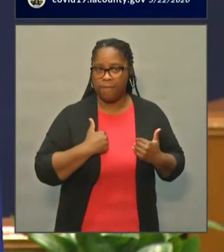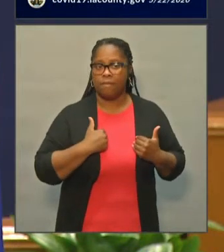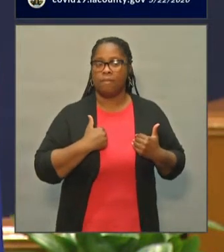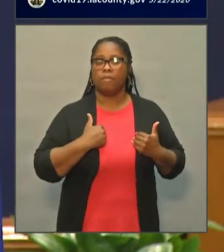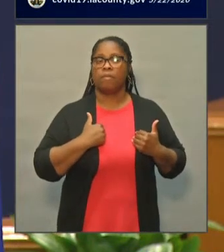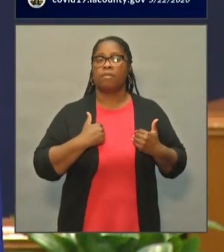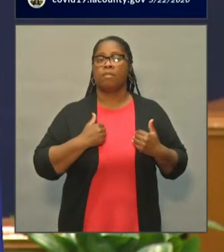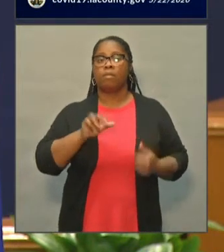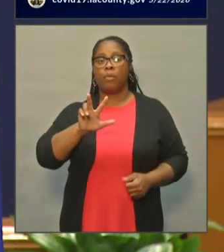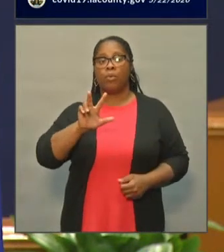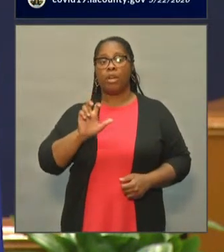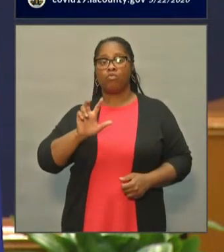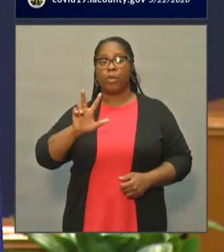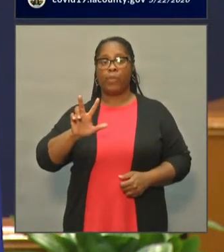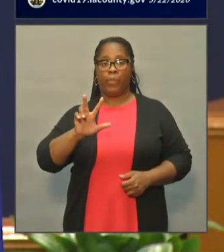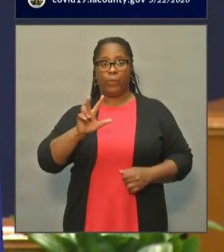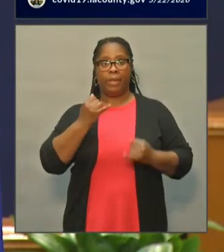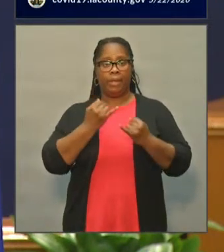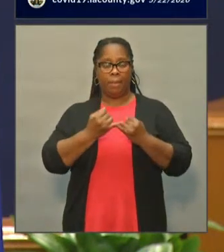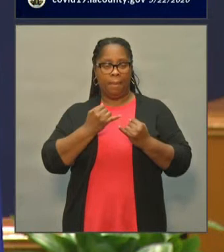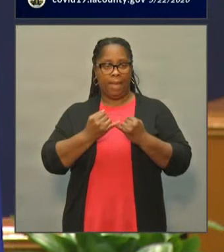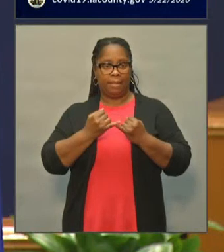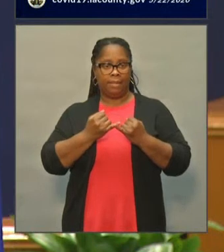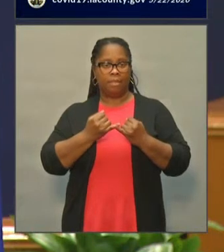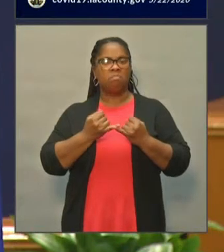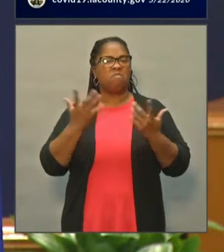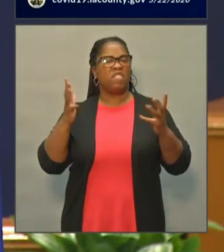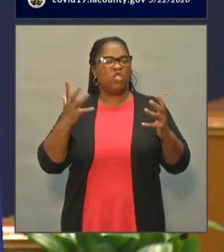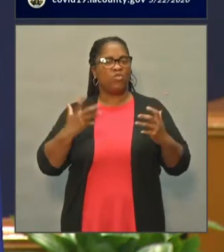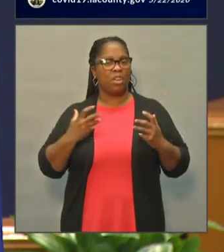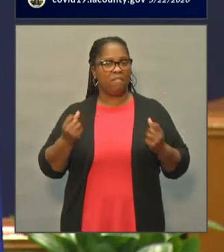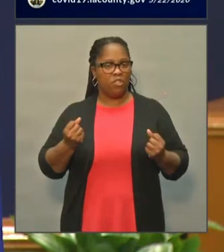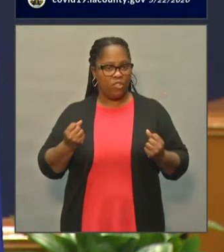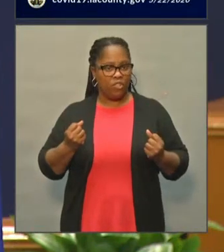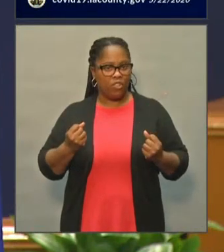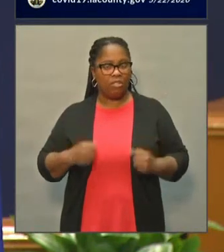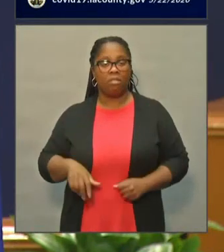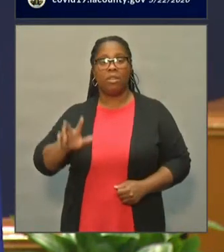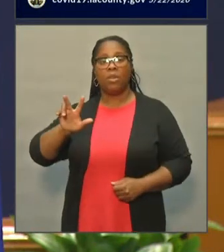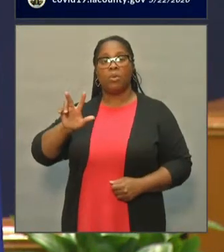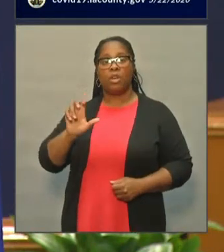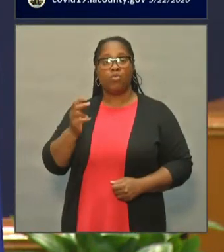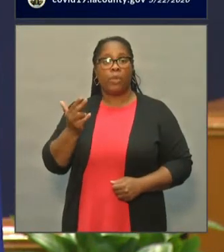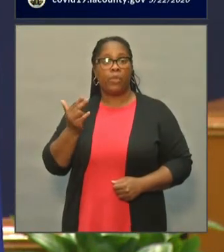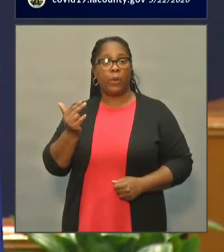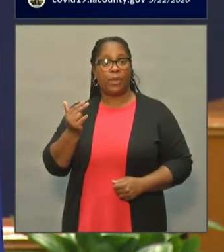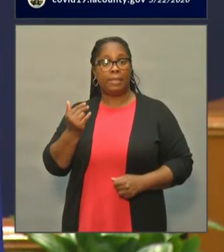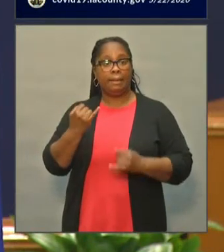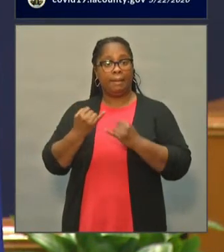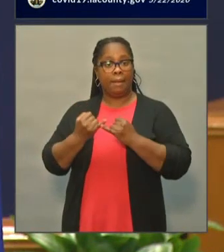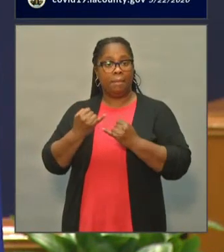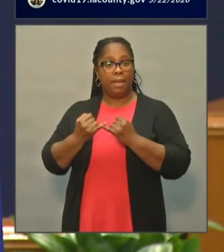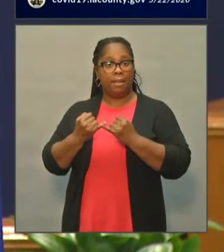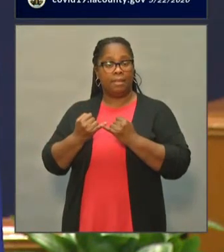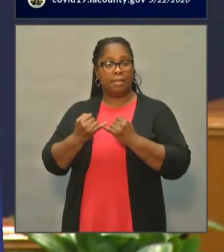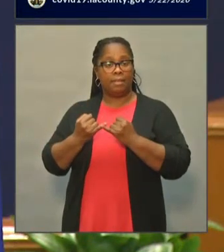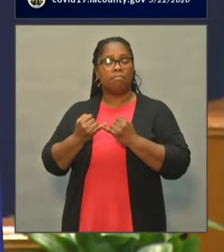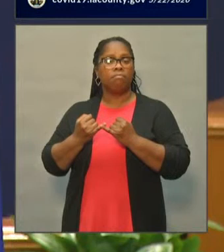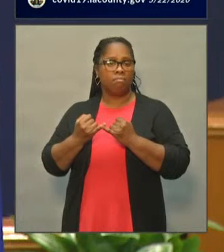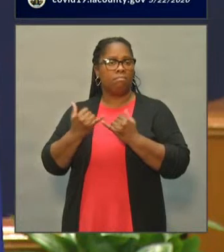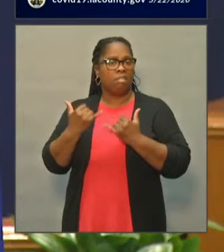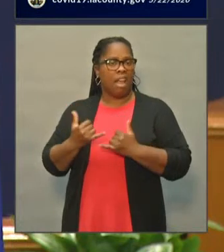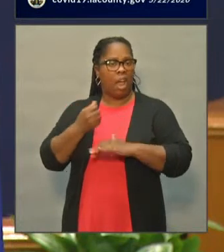COVID-19, 303 people who are incarcerated have recovered, 313 people who are incarcerated are